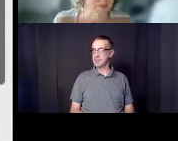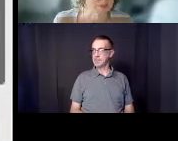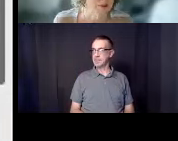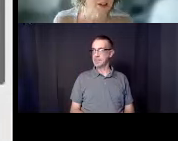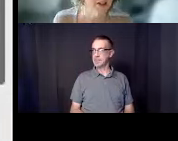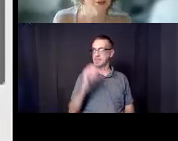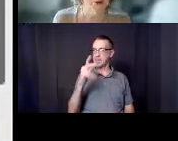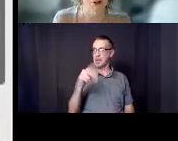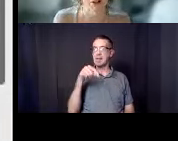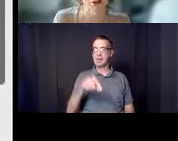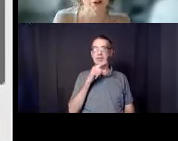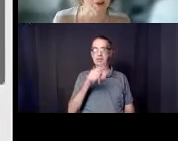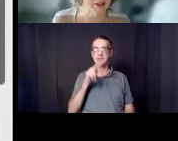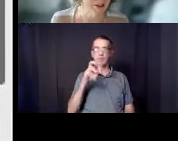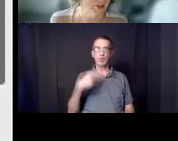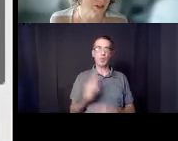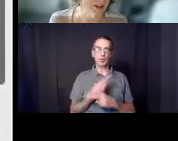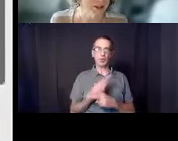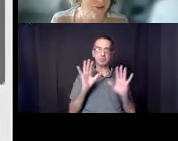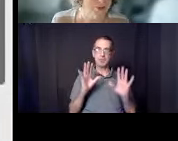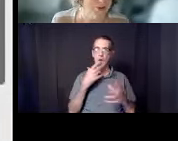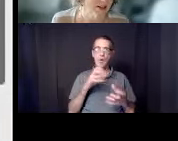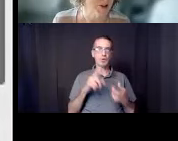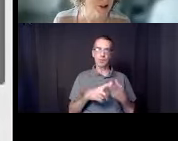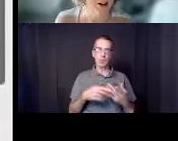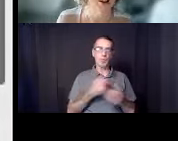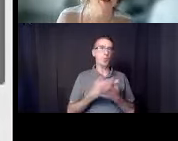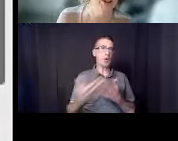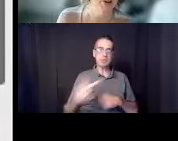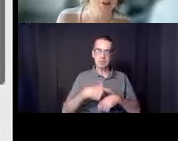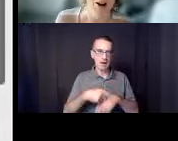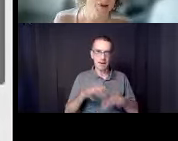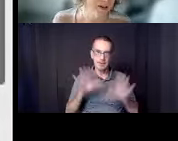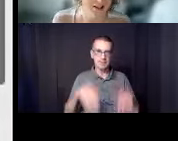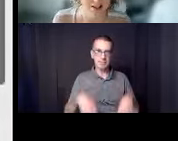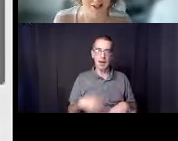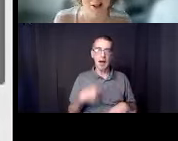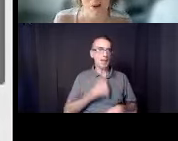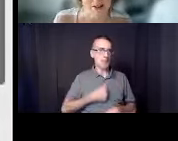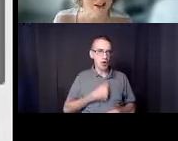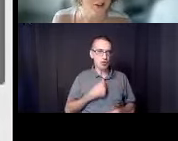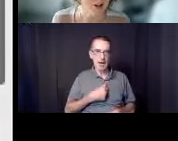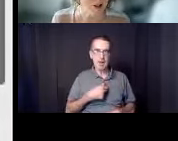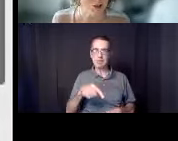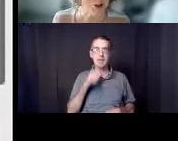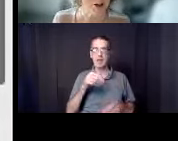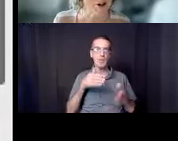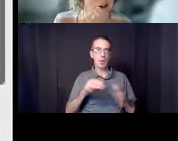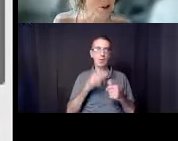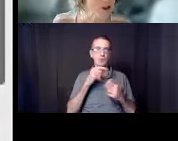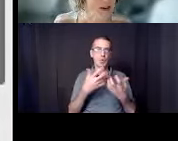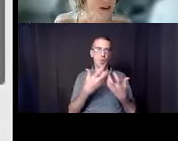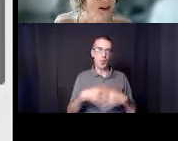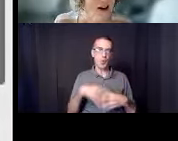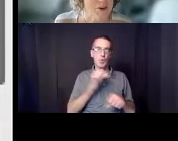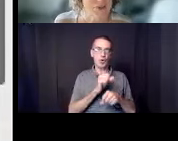Okay. This is the view we're going to use because I don't want to waste your time thumbing through. And I apologize. This was not the way this was working earlier.